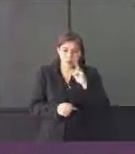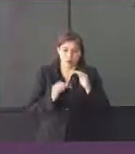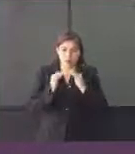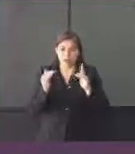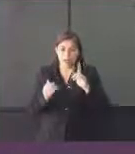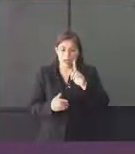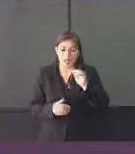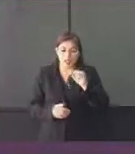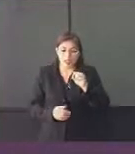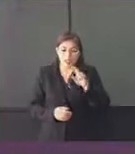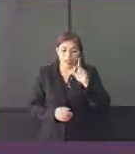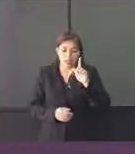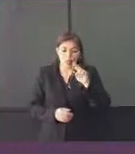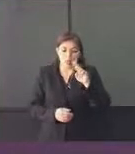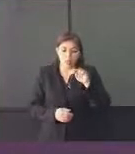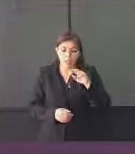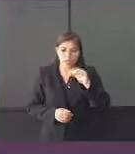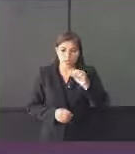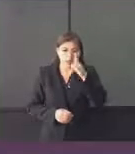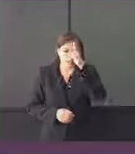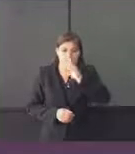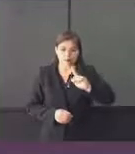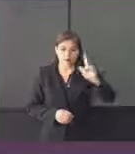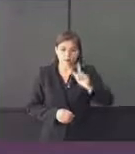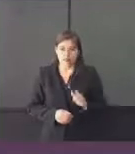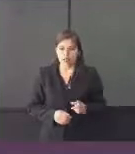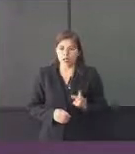violence. LUNAS, that's the name.